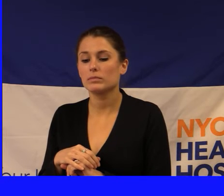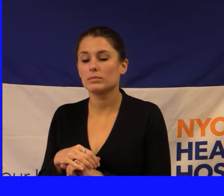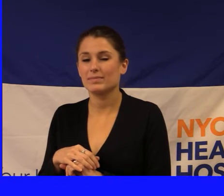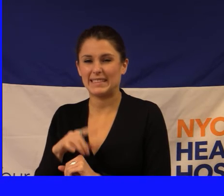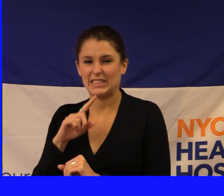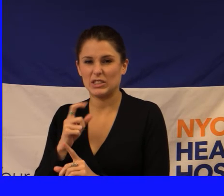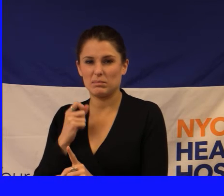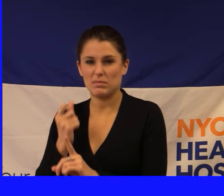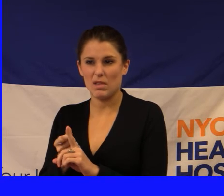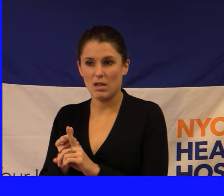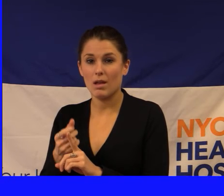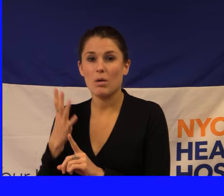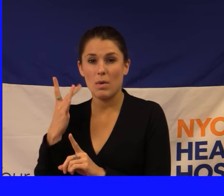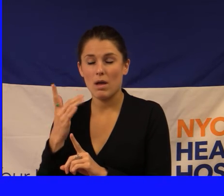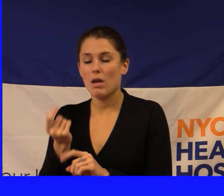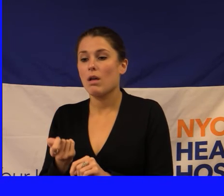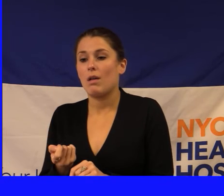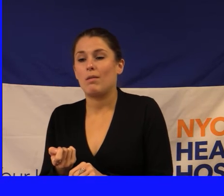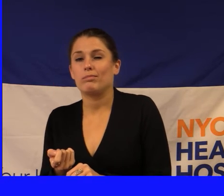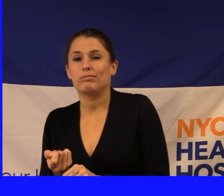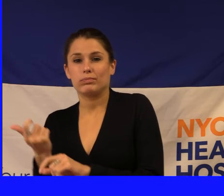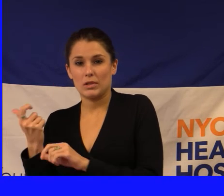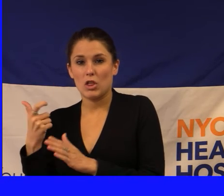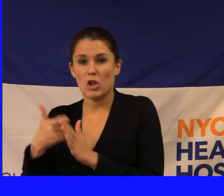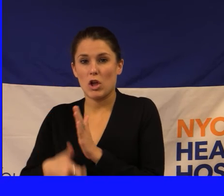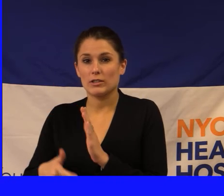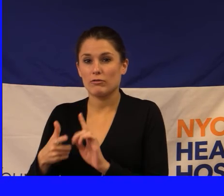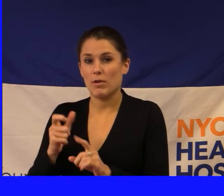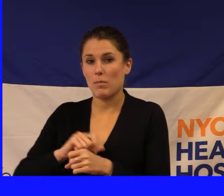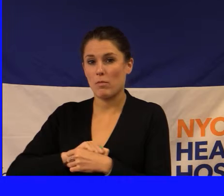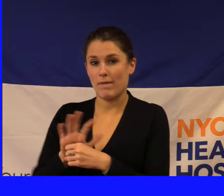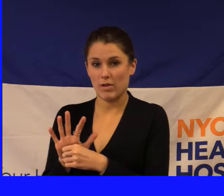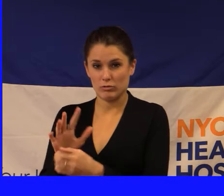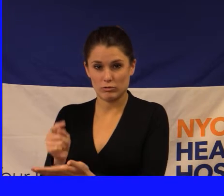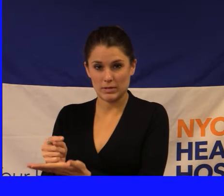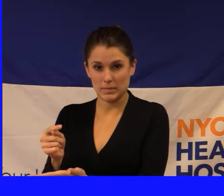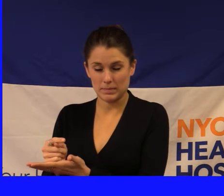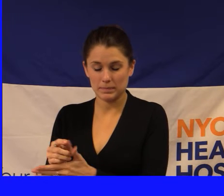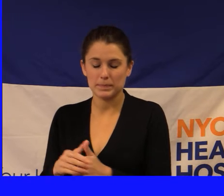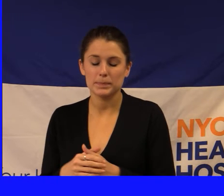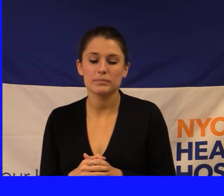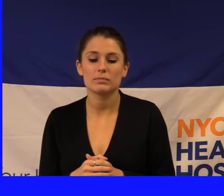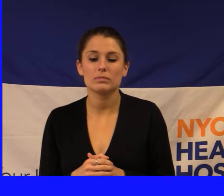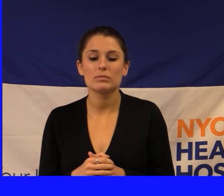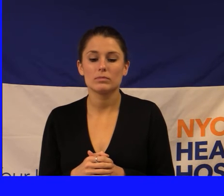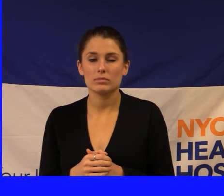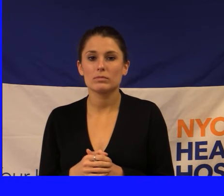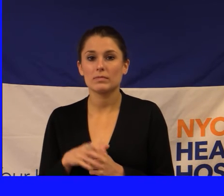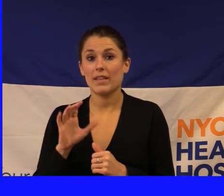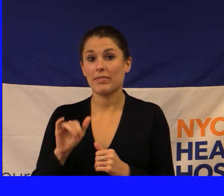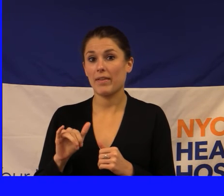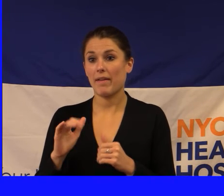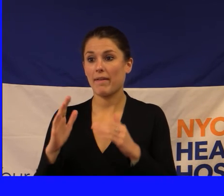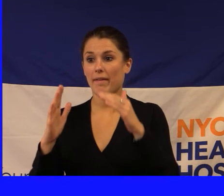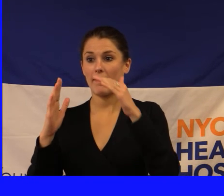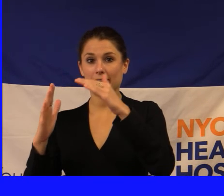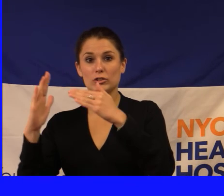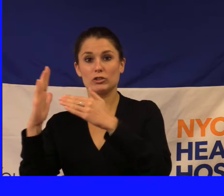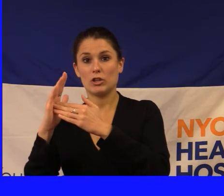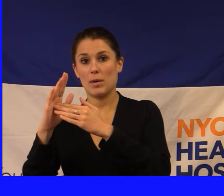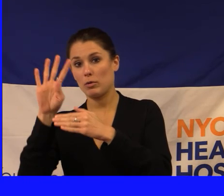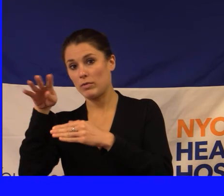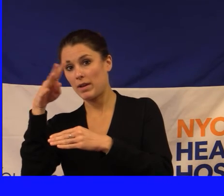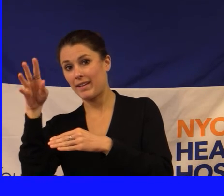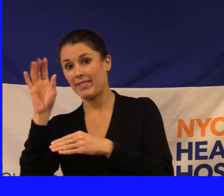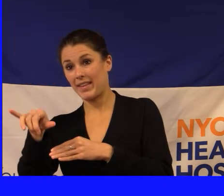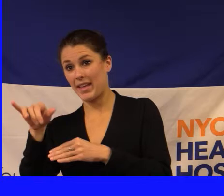the costs associated with COVID-19 treatment. Another way of looking at that, or what drives that chart on the top right, is the